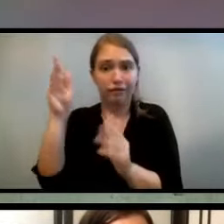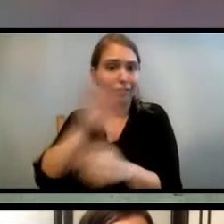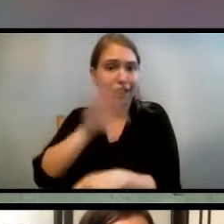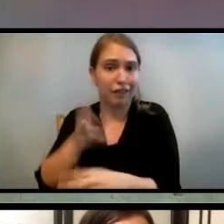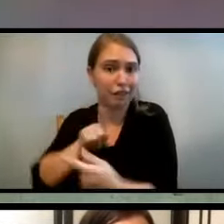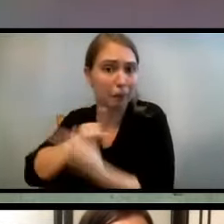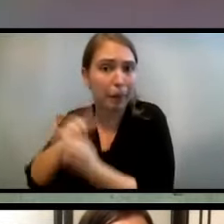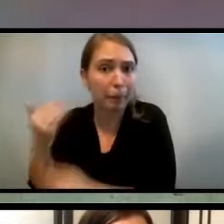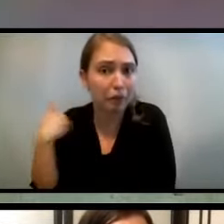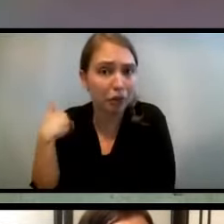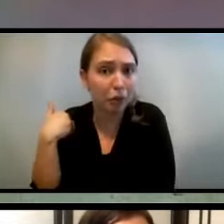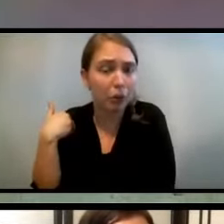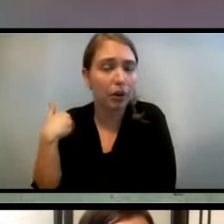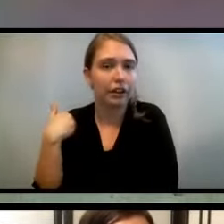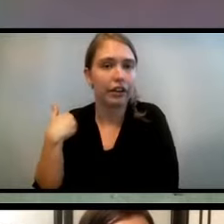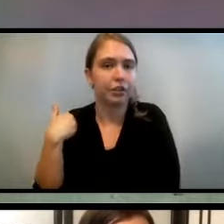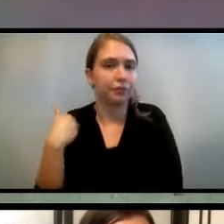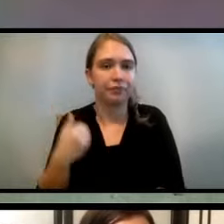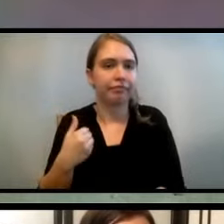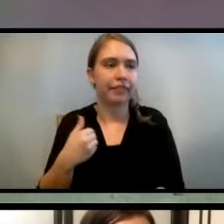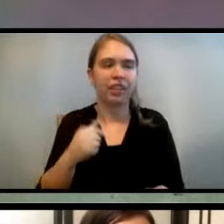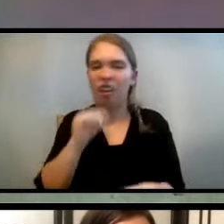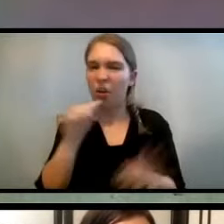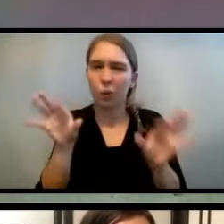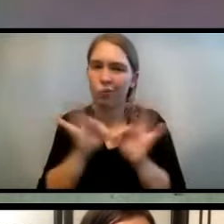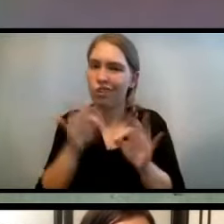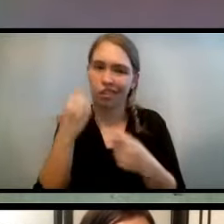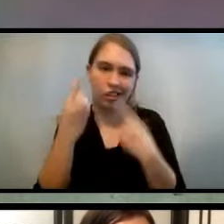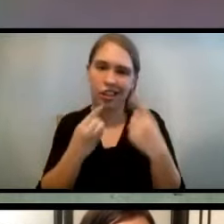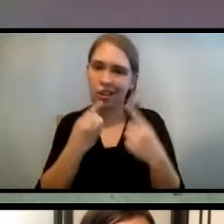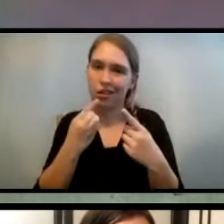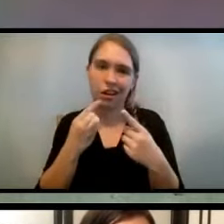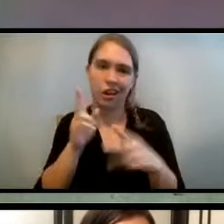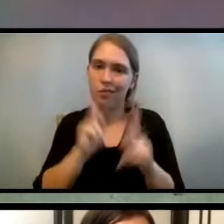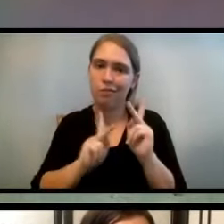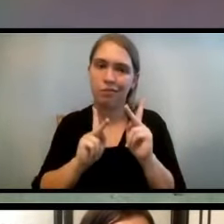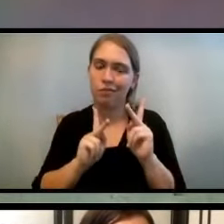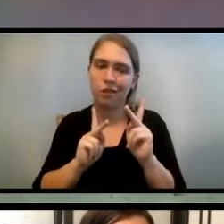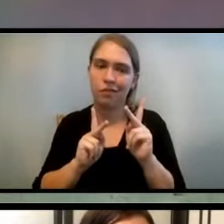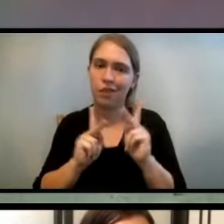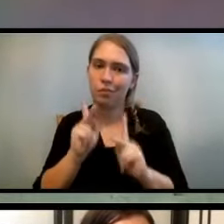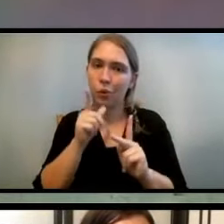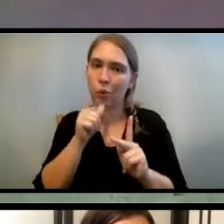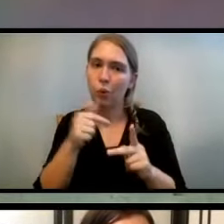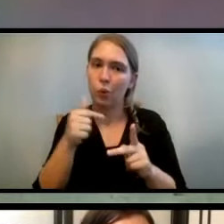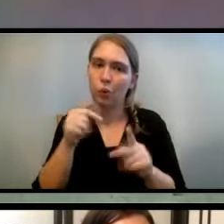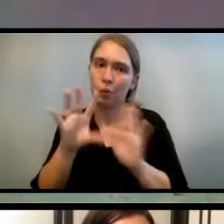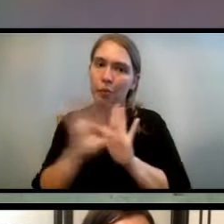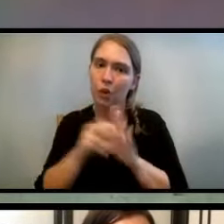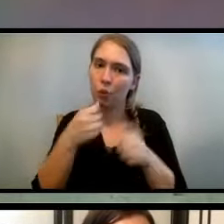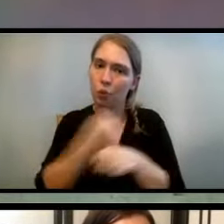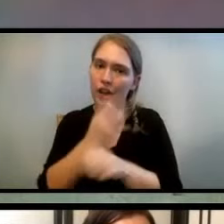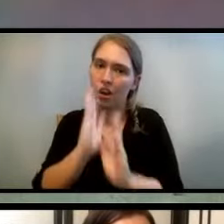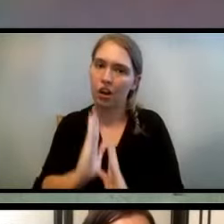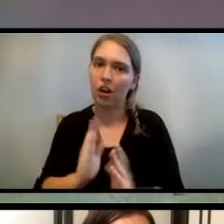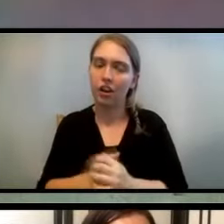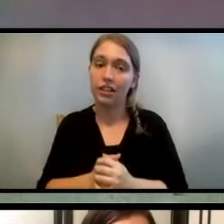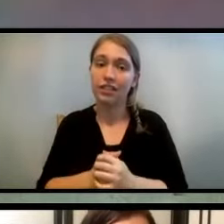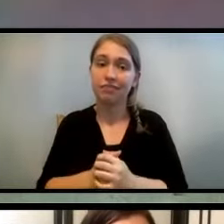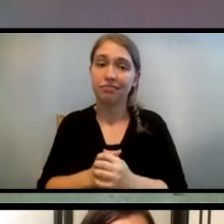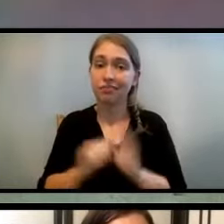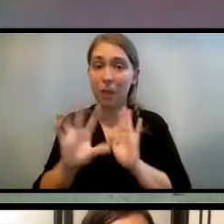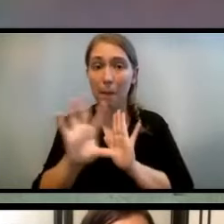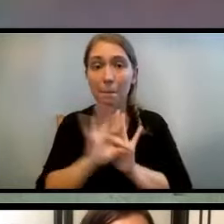people. I think it's not even worth thinking about them. Just try to find the stories that, you know, you care